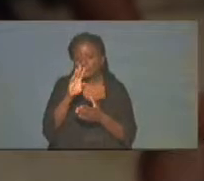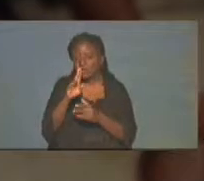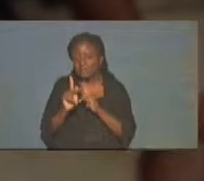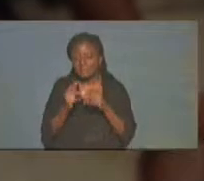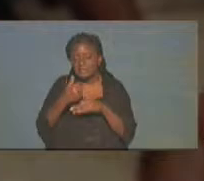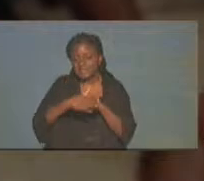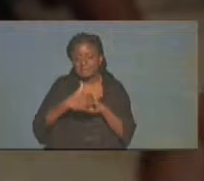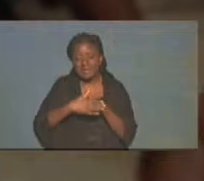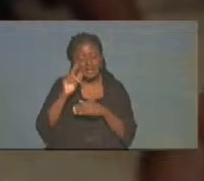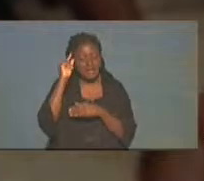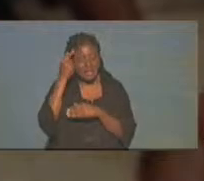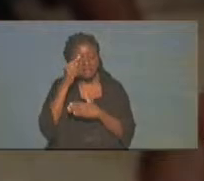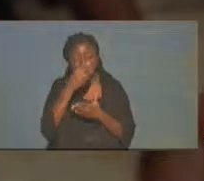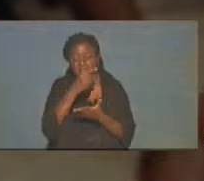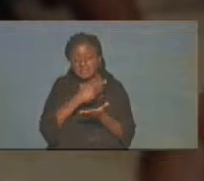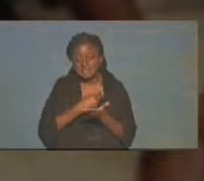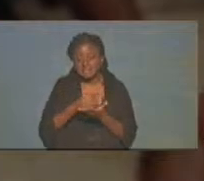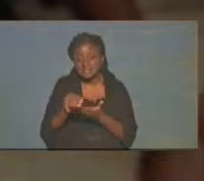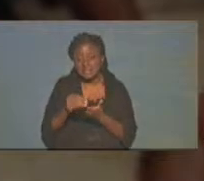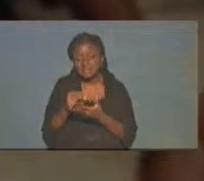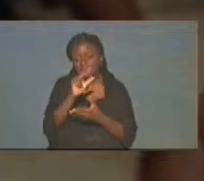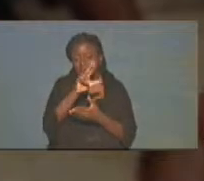government has had to spend some